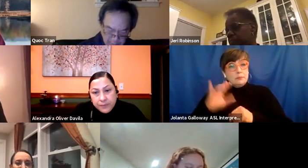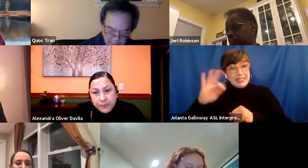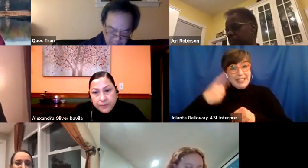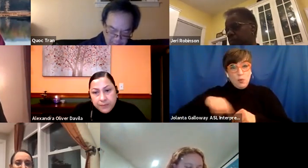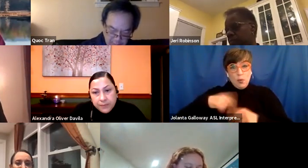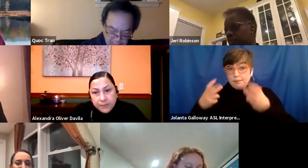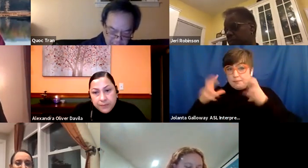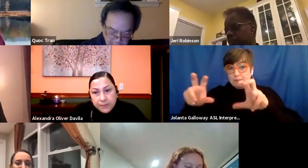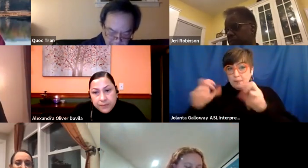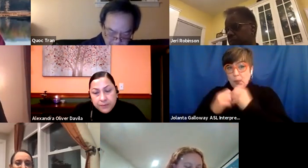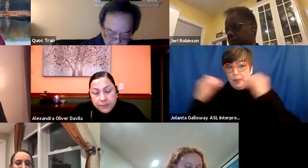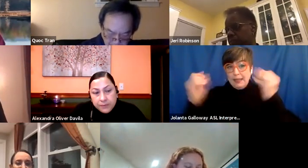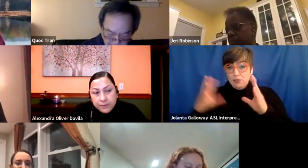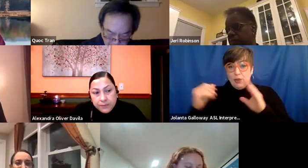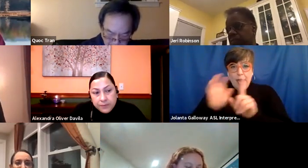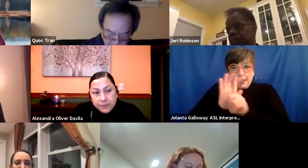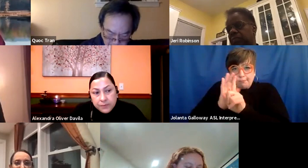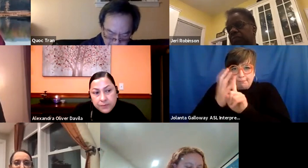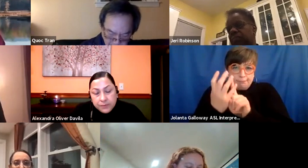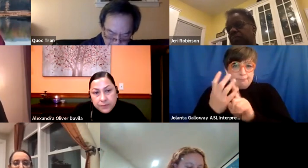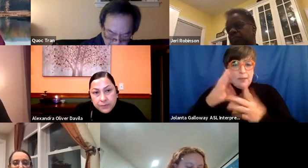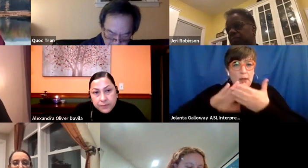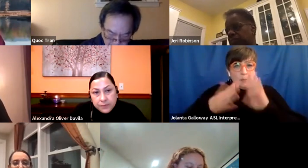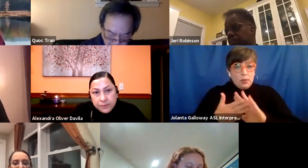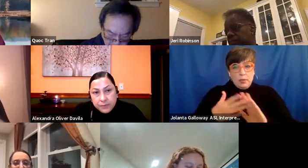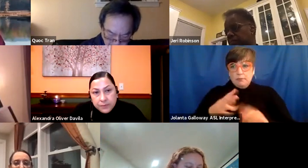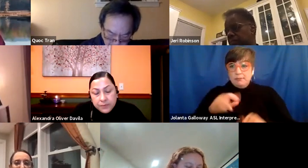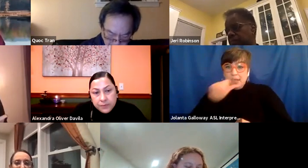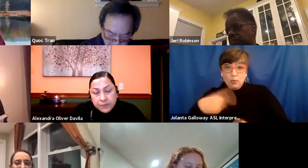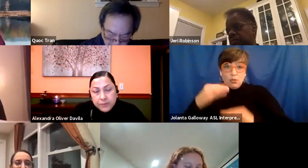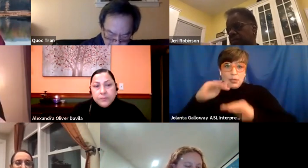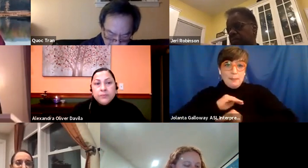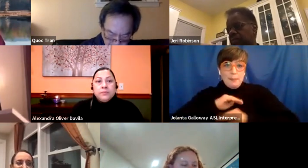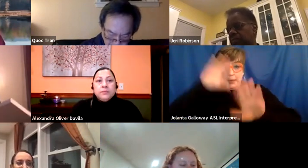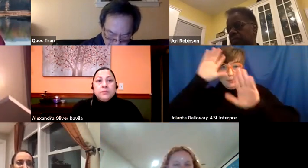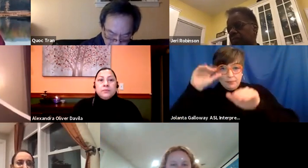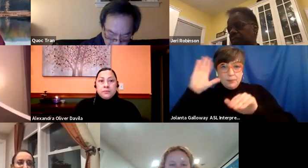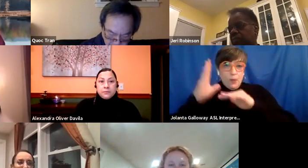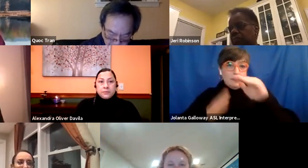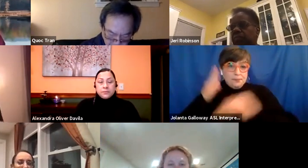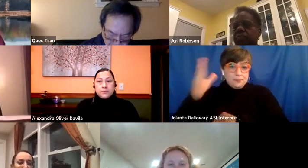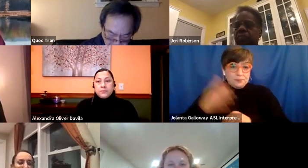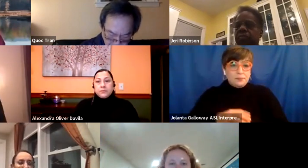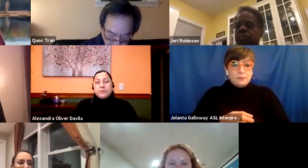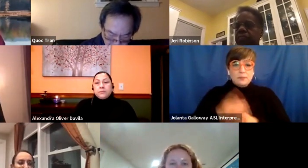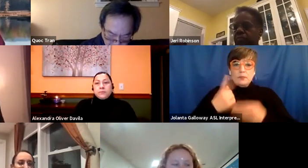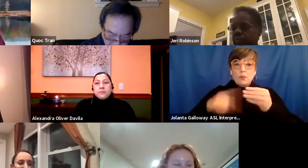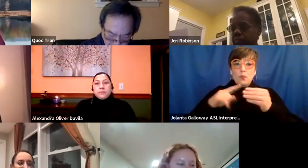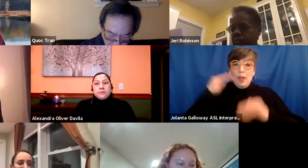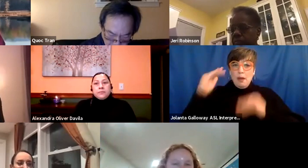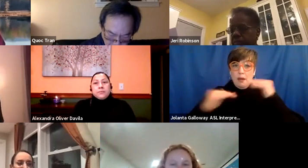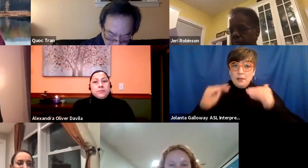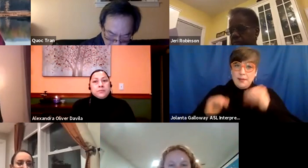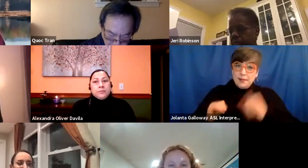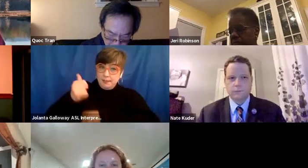community around them, that they'll not only meet our expectations, they will exceed them. And when adults create the conditions in which children